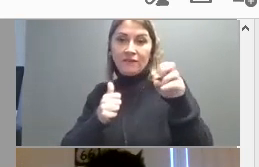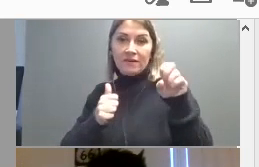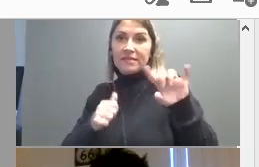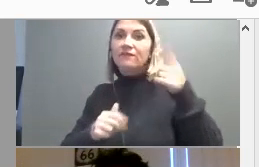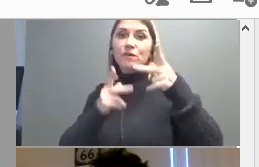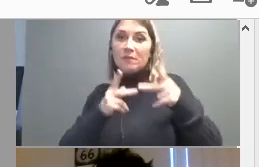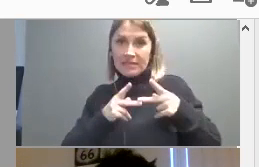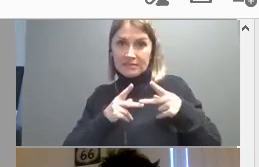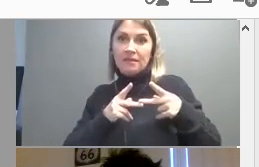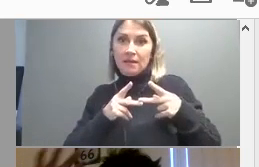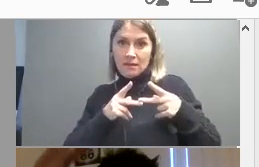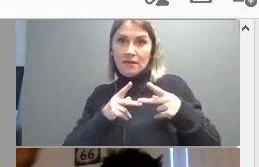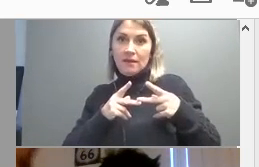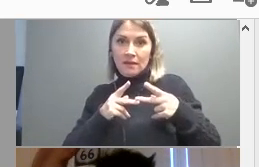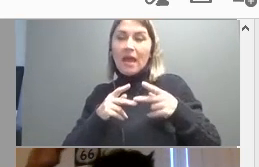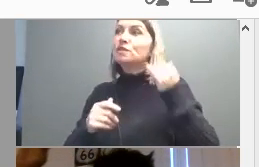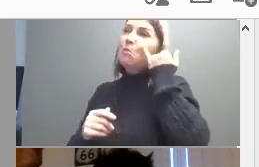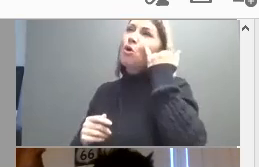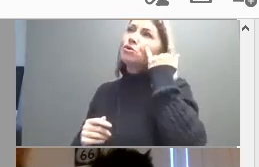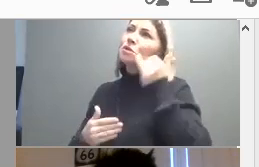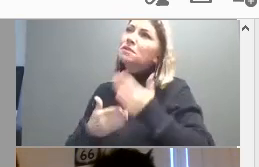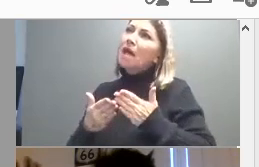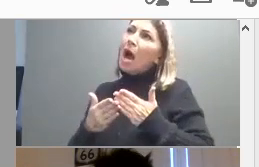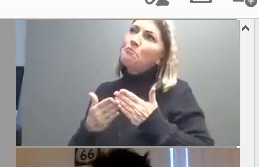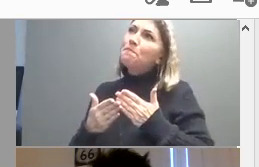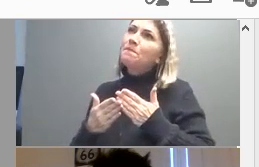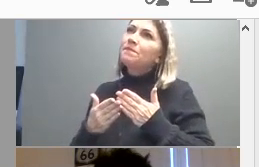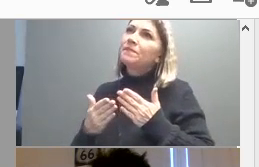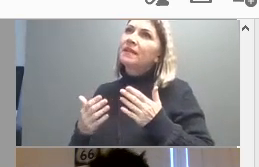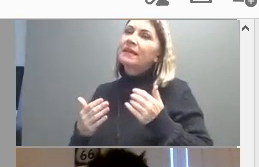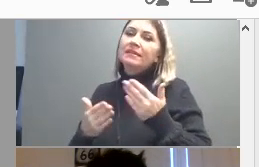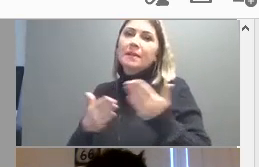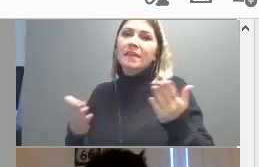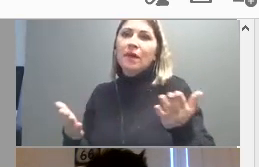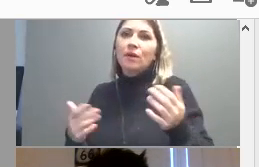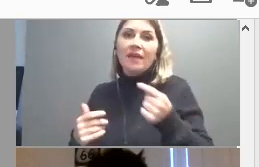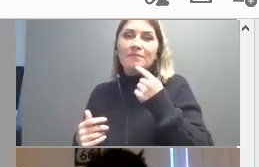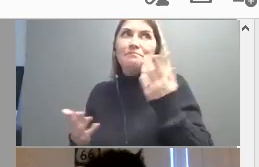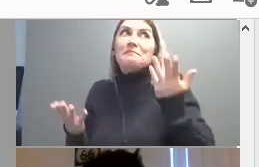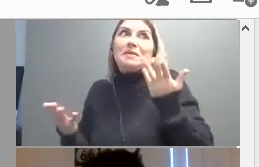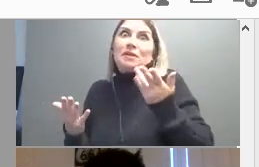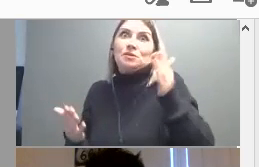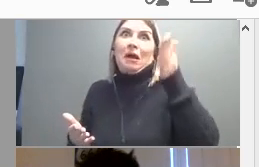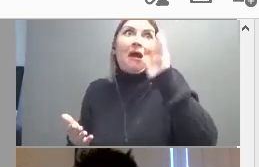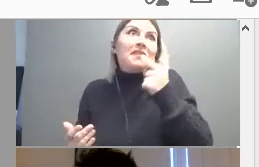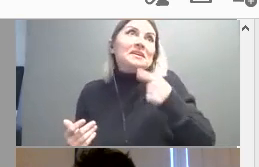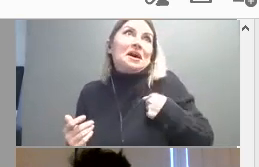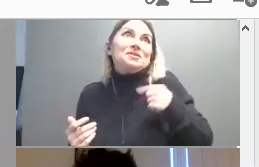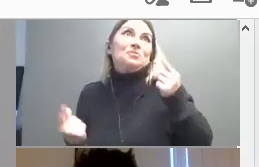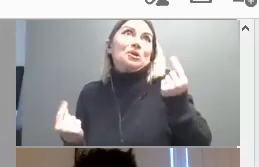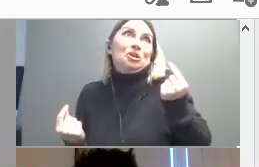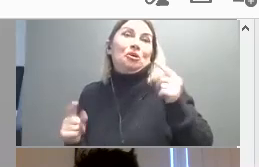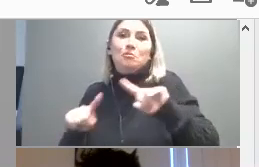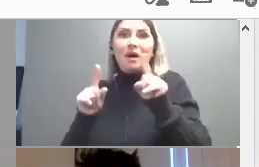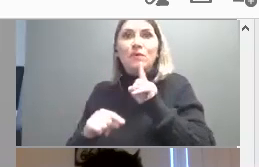place, if let's say there is some divine oracle there and that tells us which vertex to explore next, then